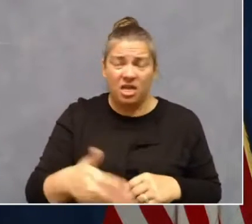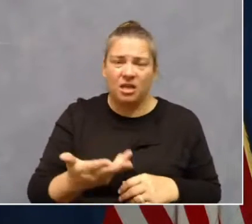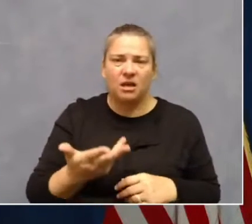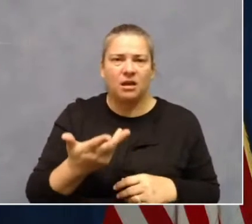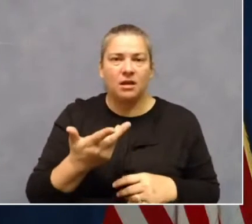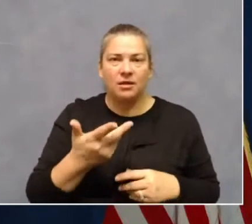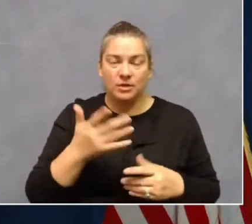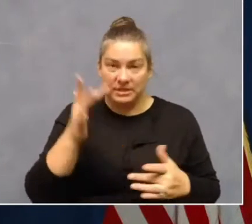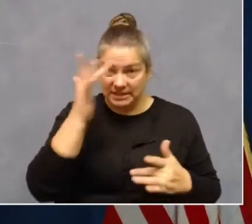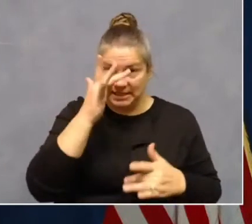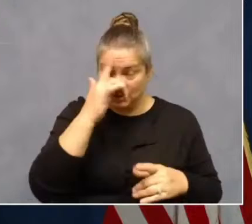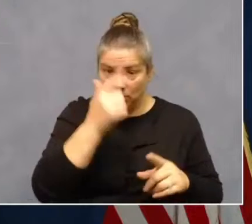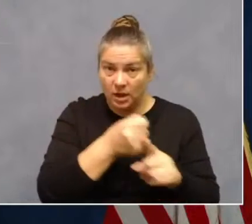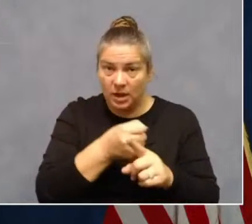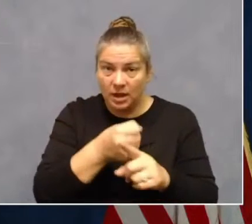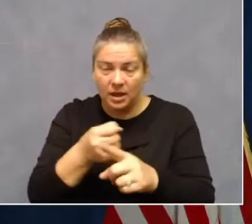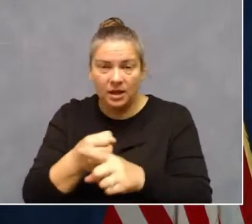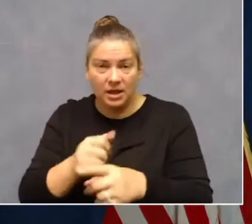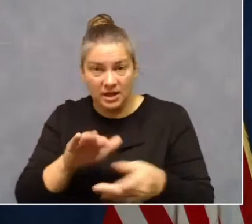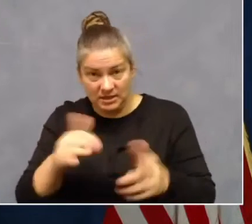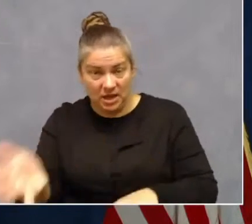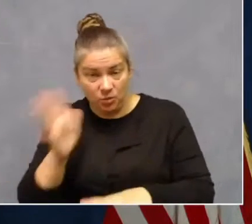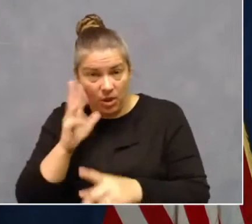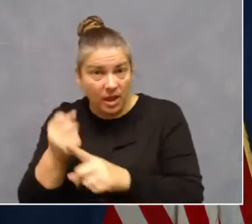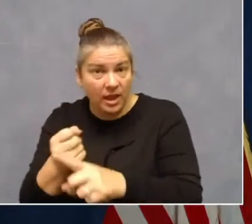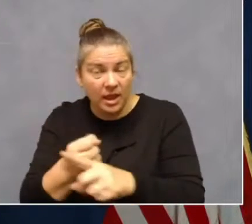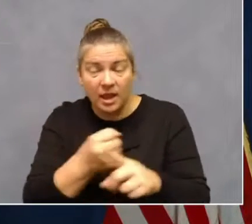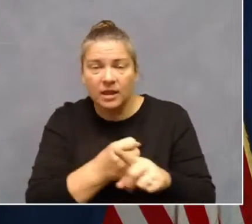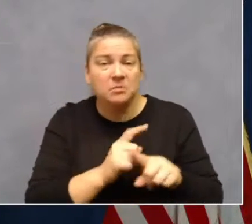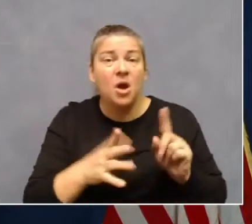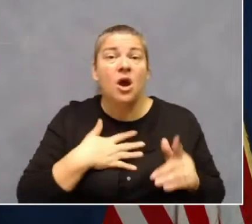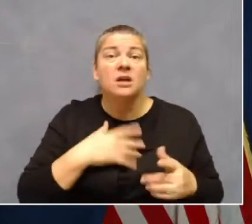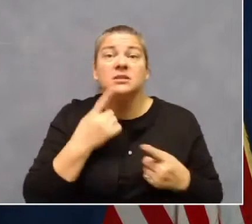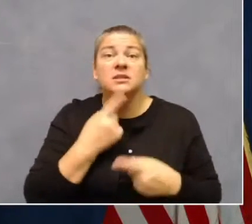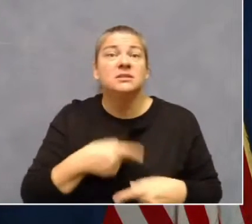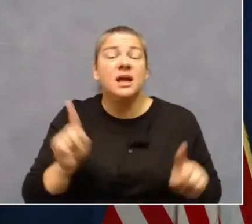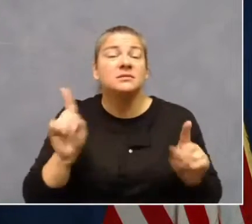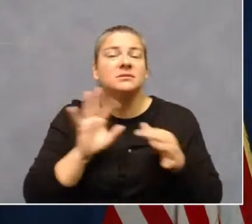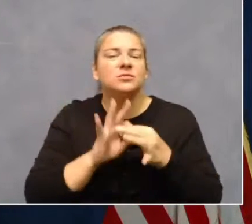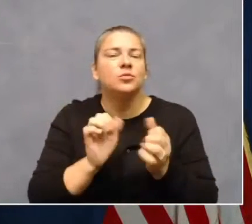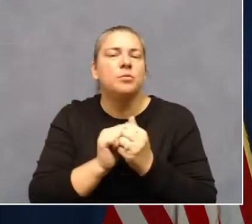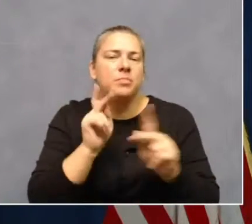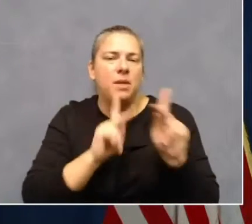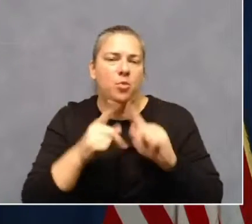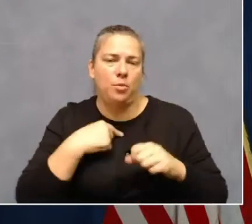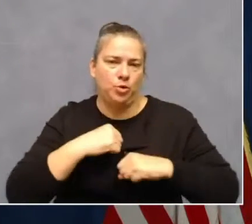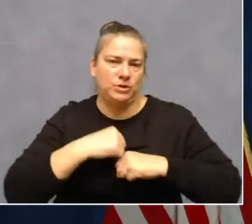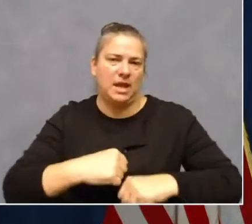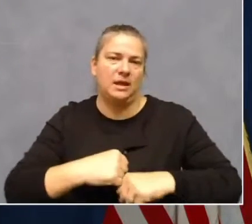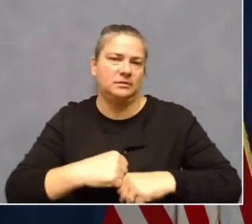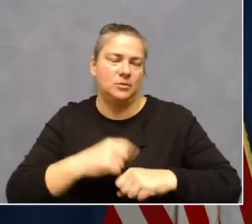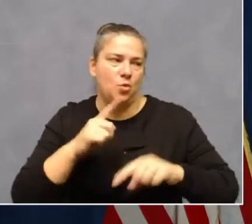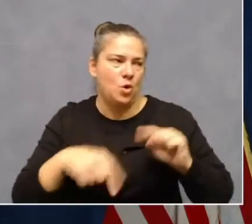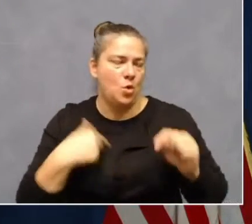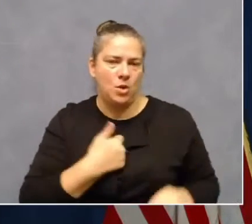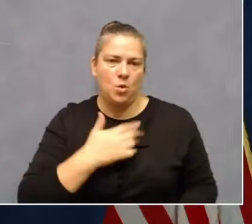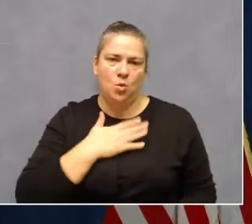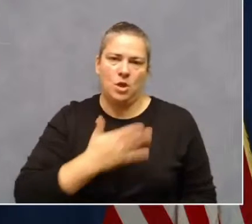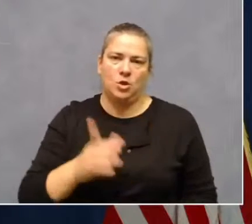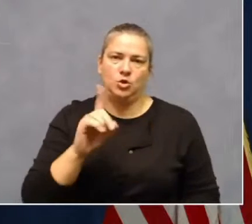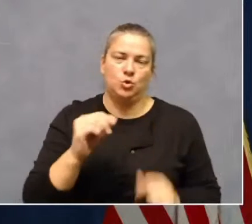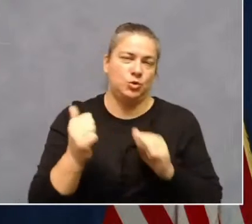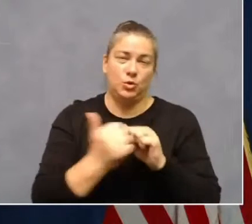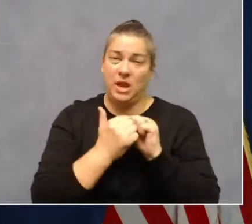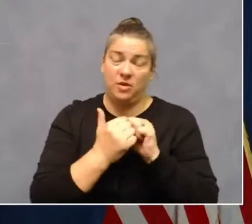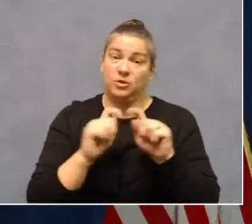But our success can be about those we protect. It can be about what we're willing to do together. So, Team Kentucky,